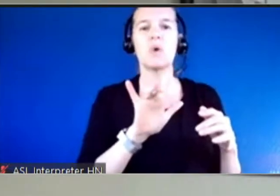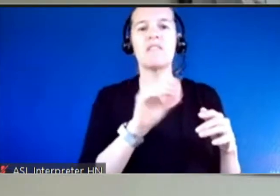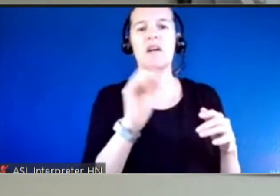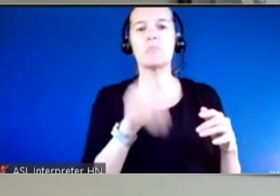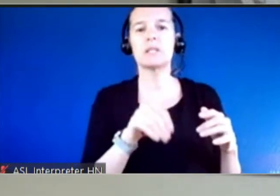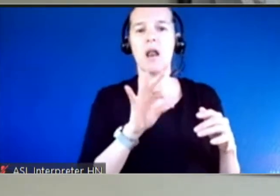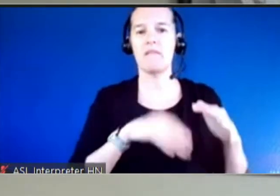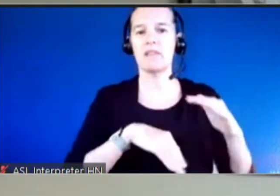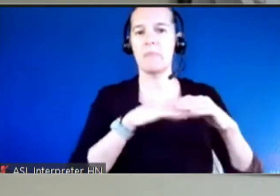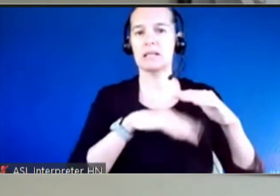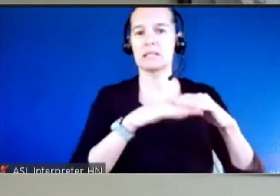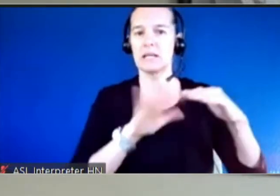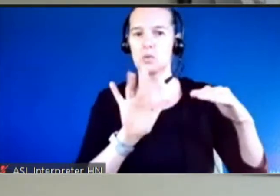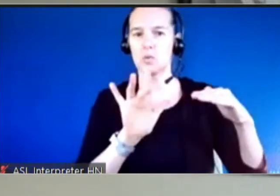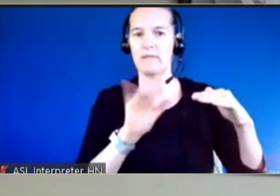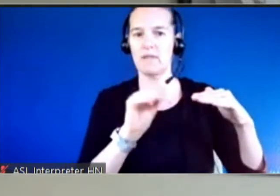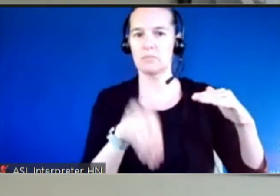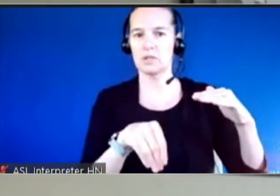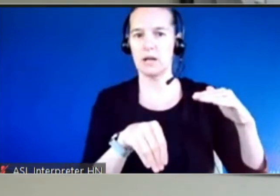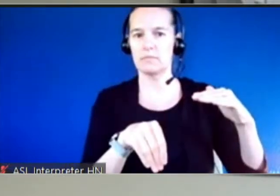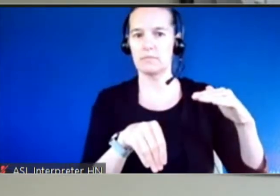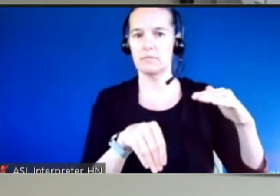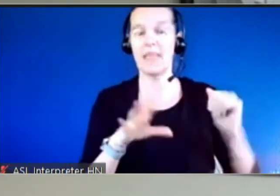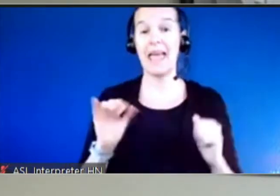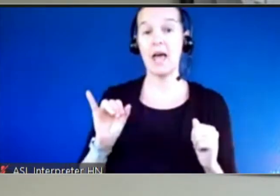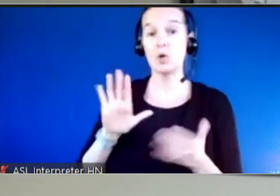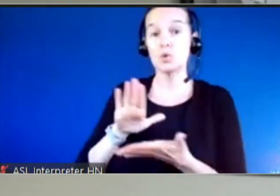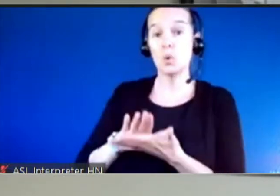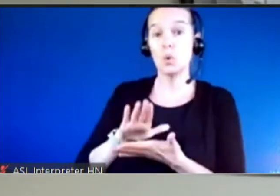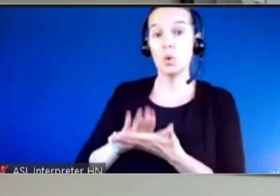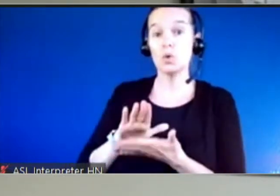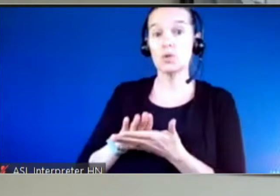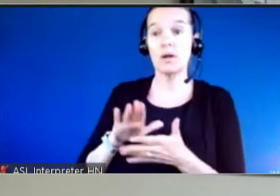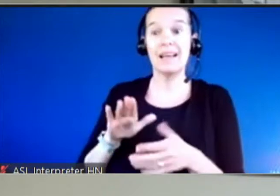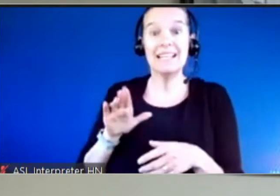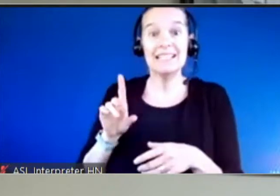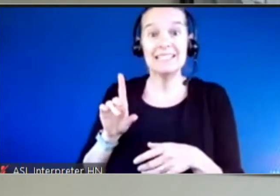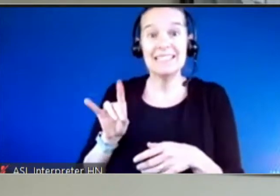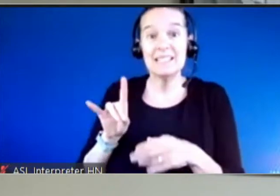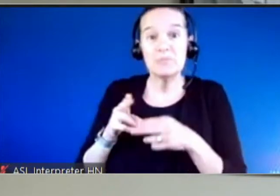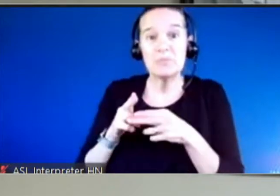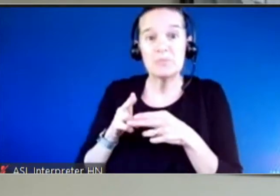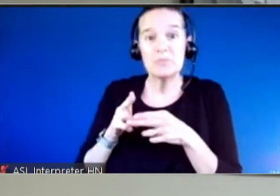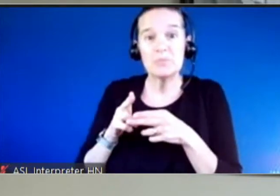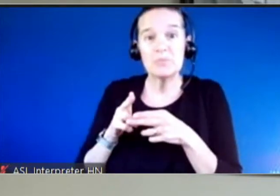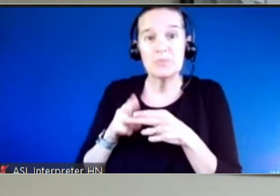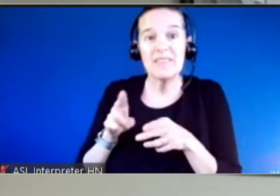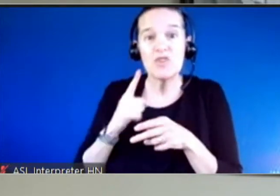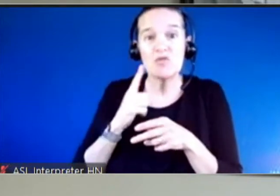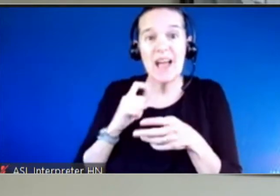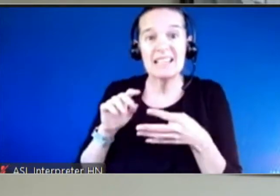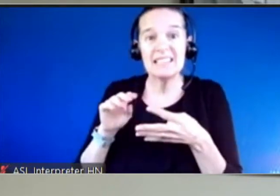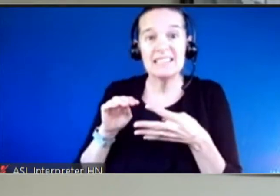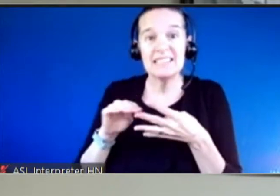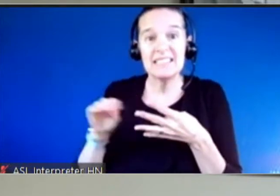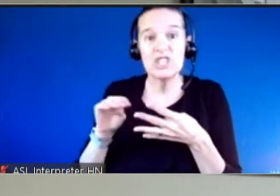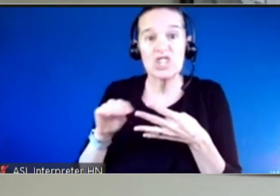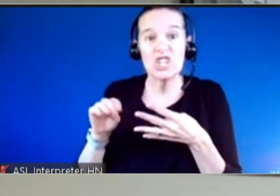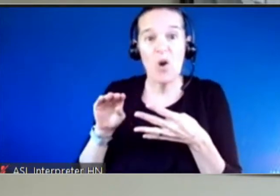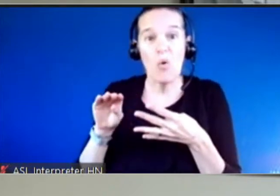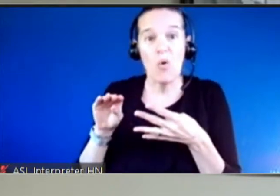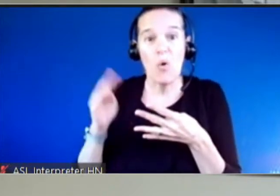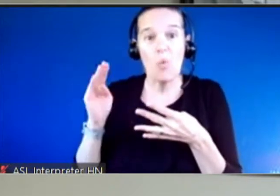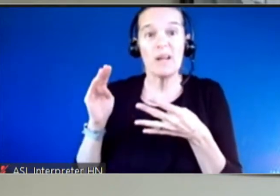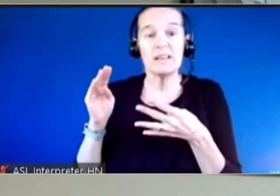if they're open, if they did open in red while we were briefly in the red tier in November, can stay open. The K through